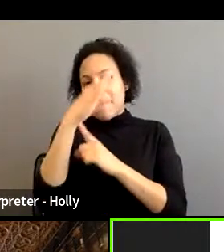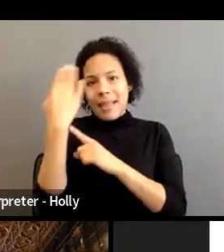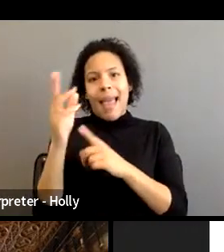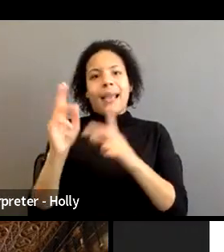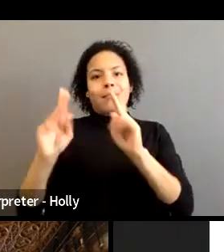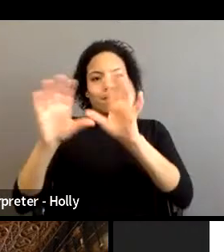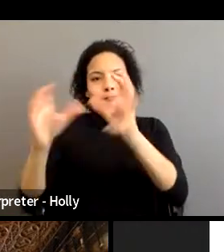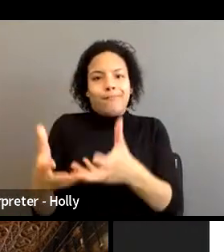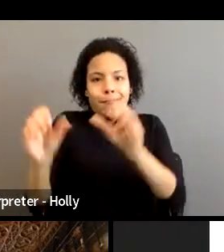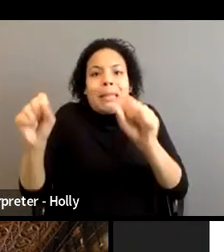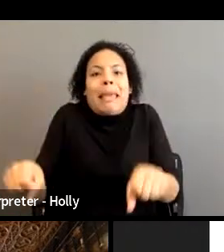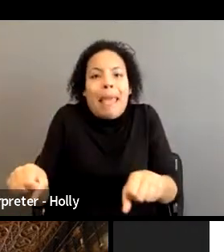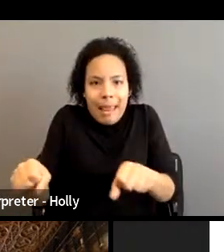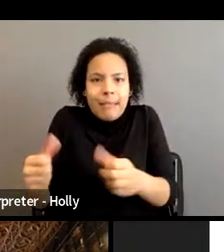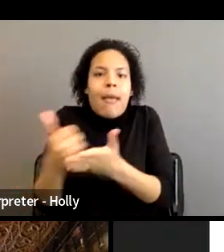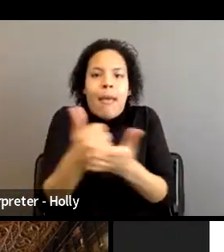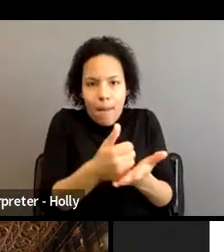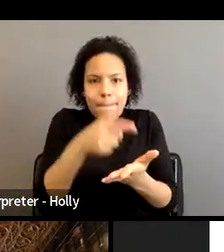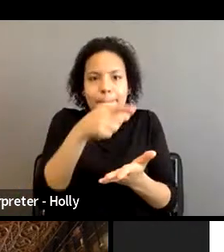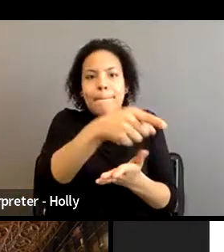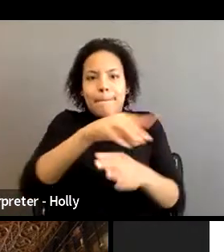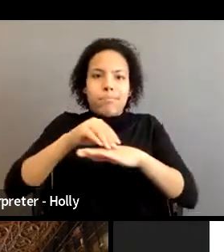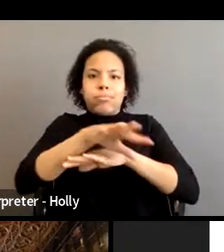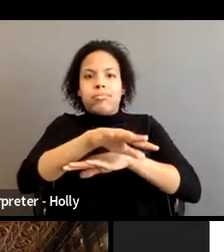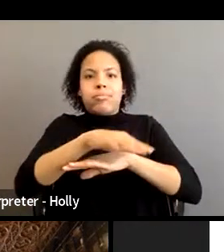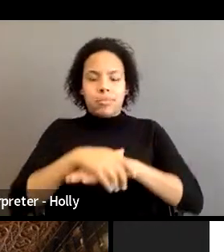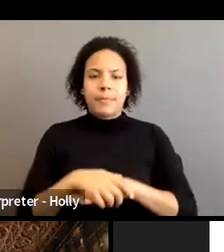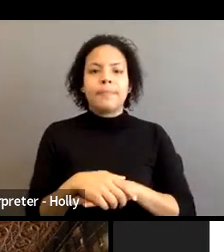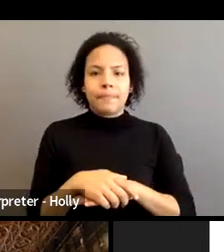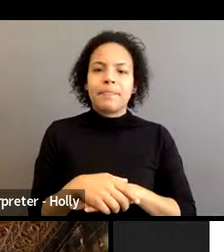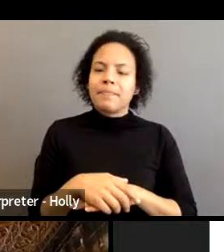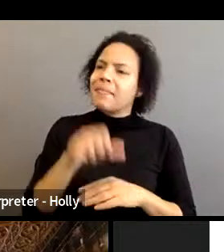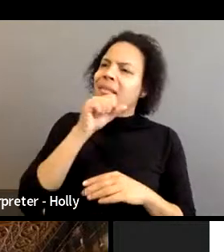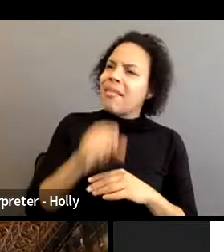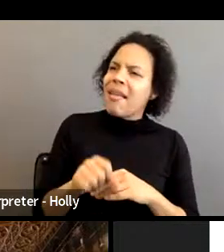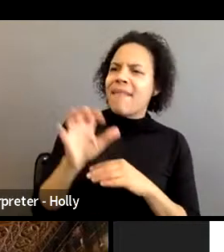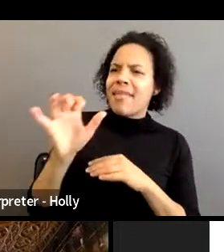Great point. I love that. I love that sense of igniting the fire